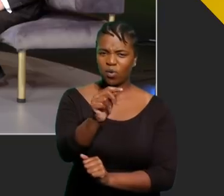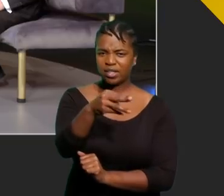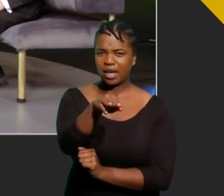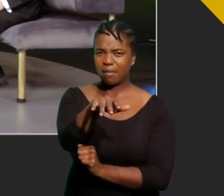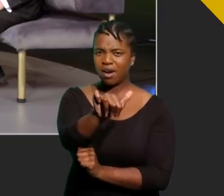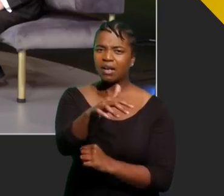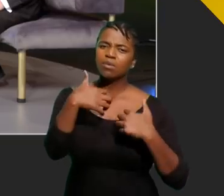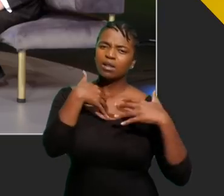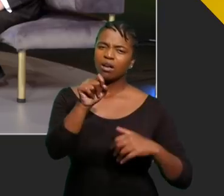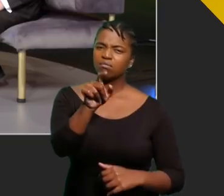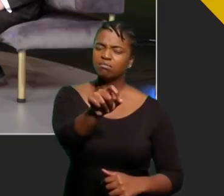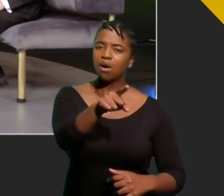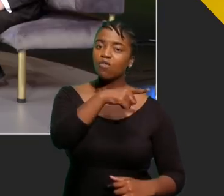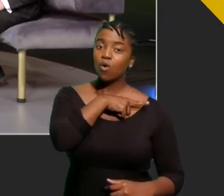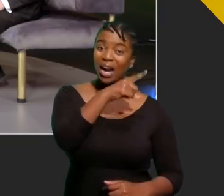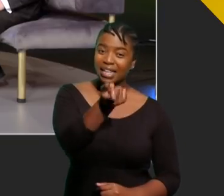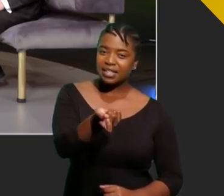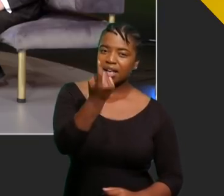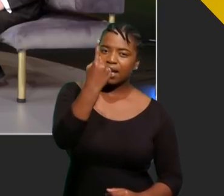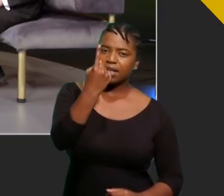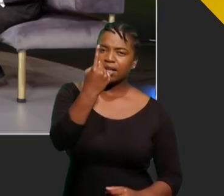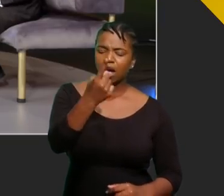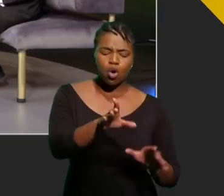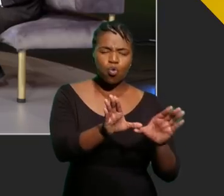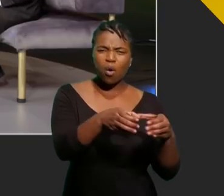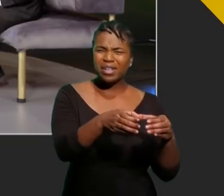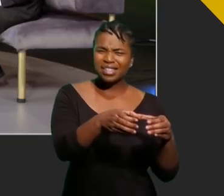you from the understanding of a commission.